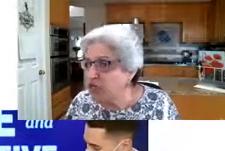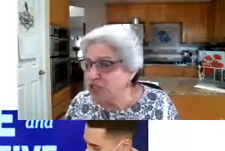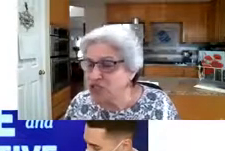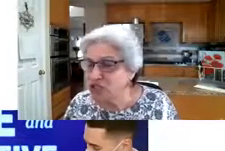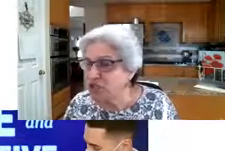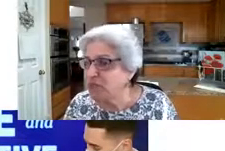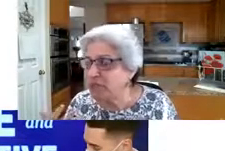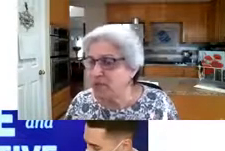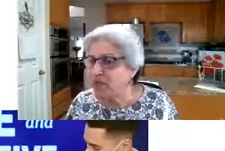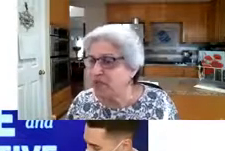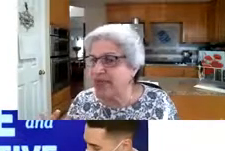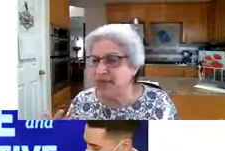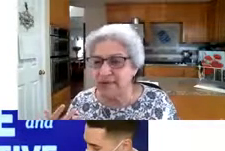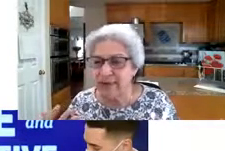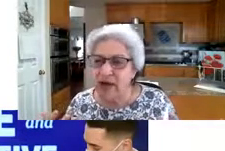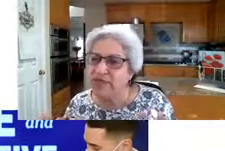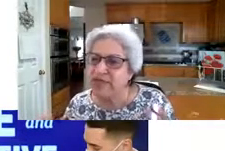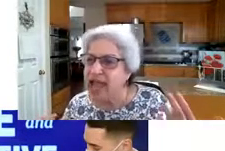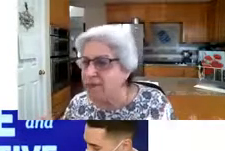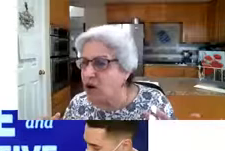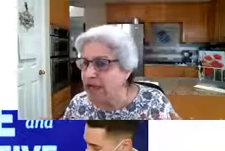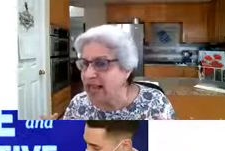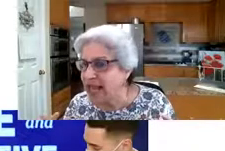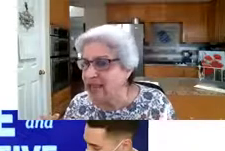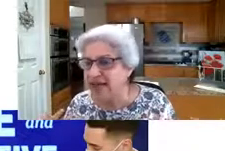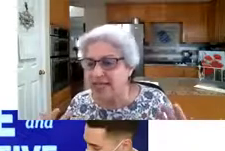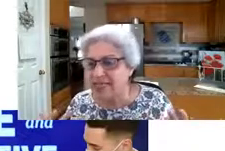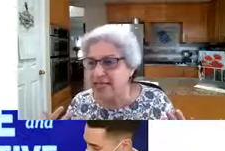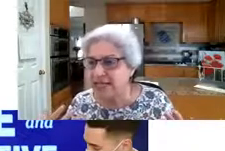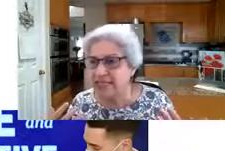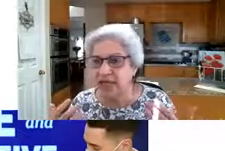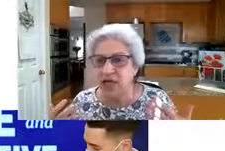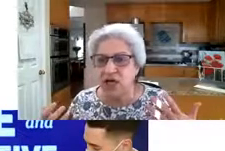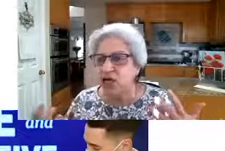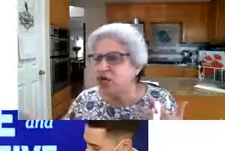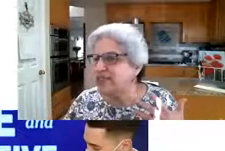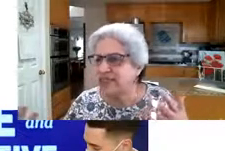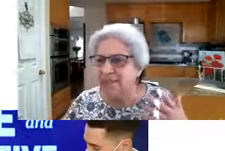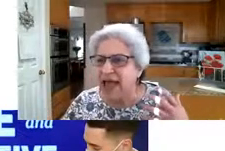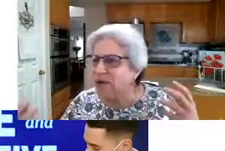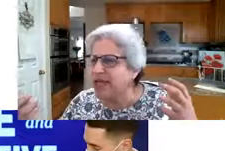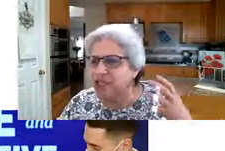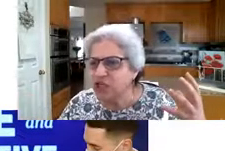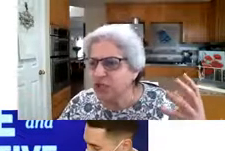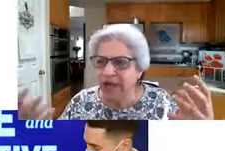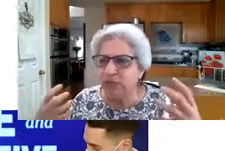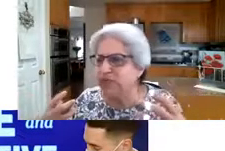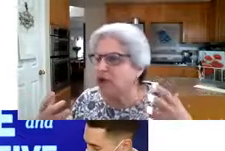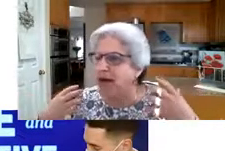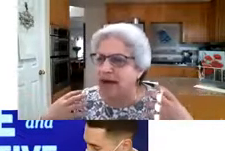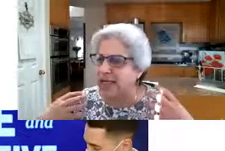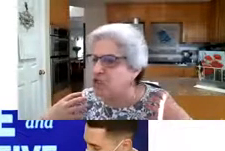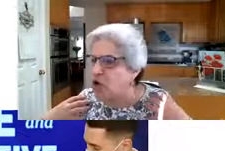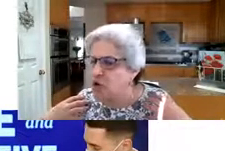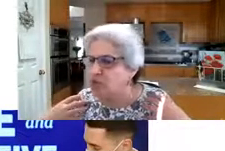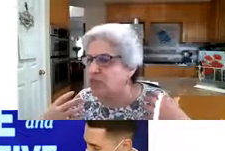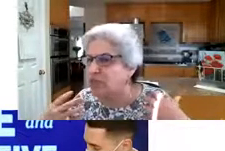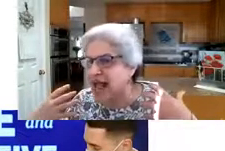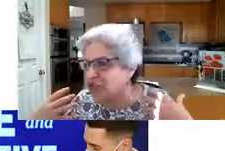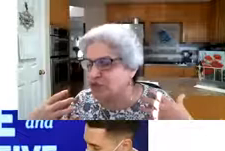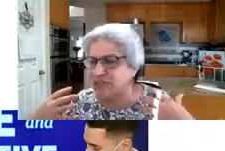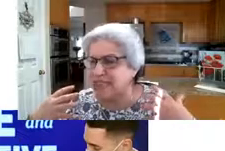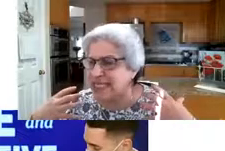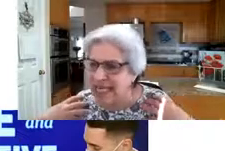We've heard concerns from people that somehow the mRNA vaccines could somehow integrate with our body's